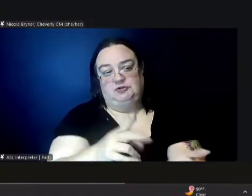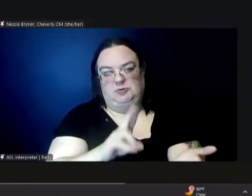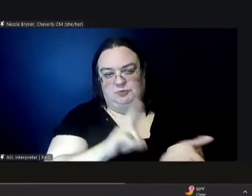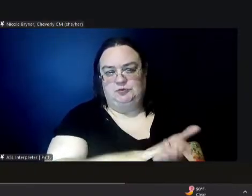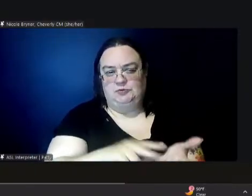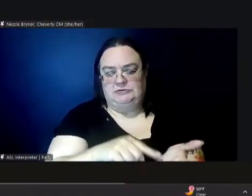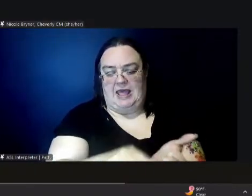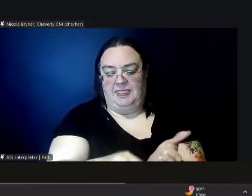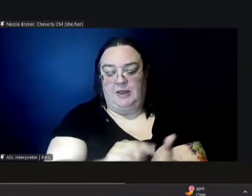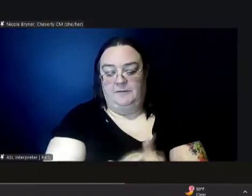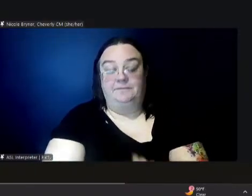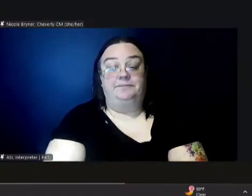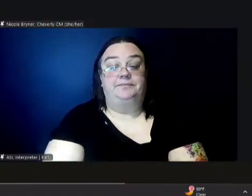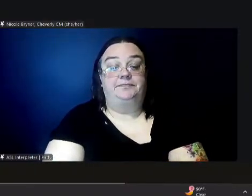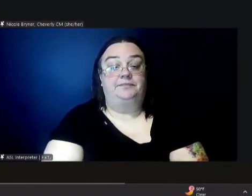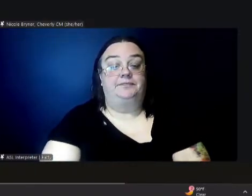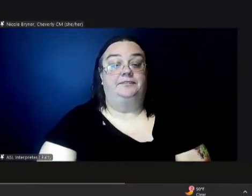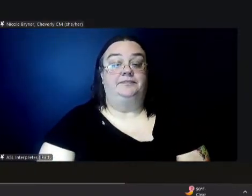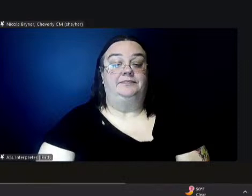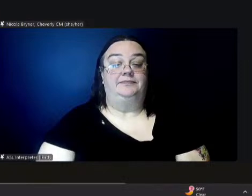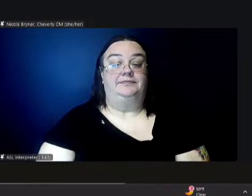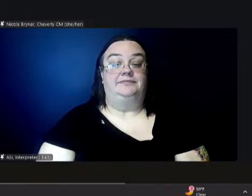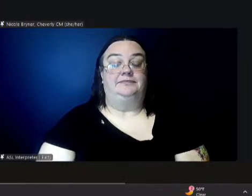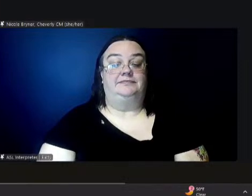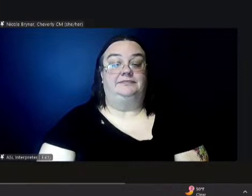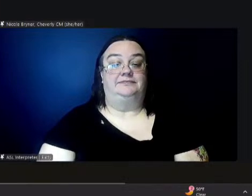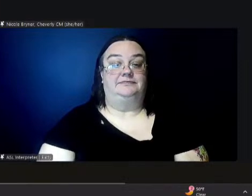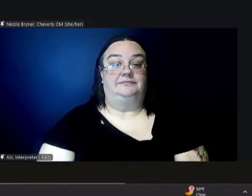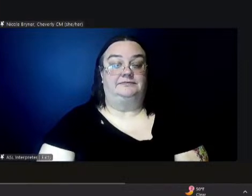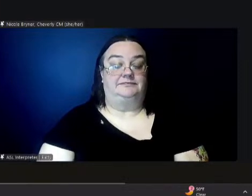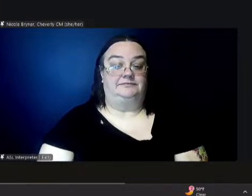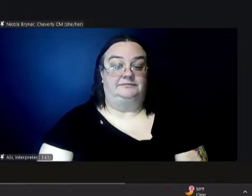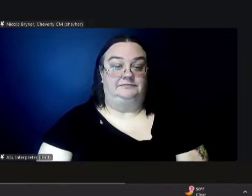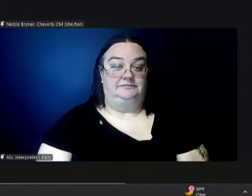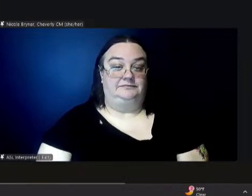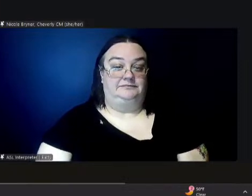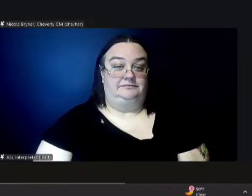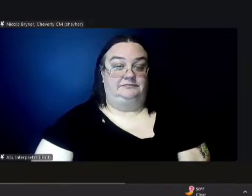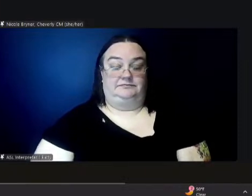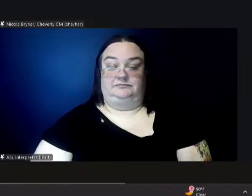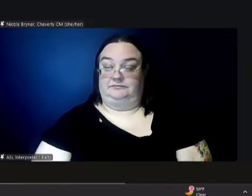You sign and date. It's 13th, right?